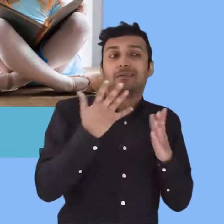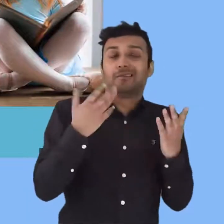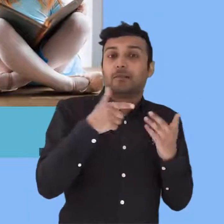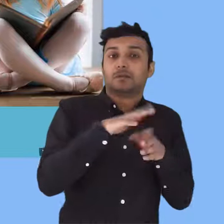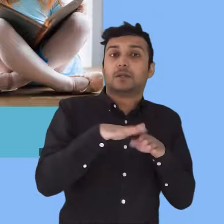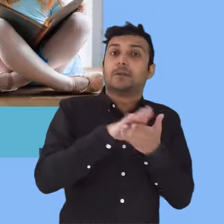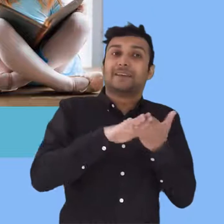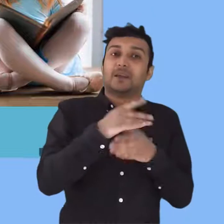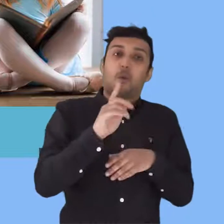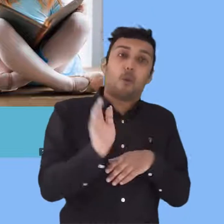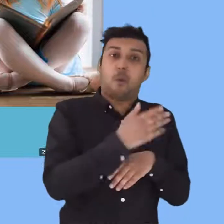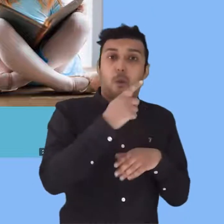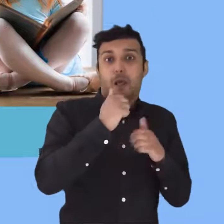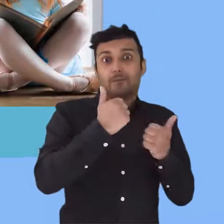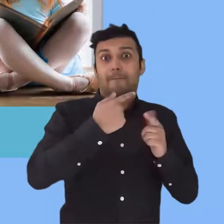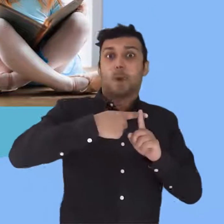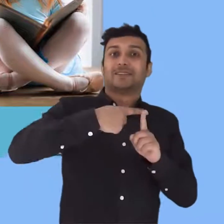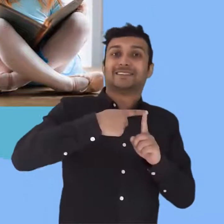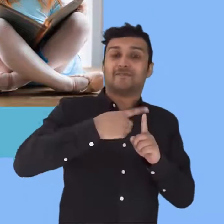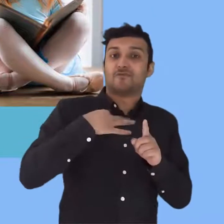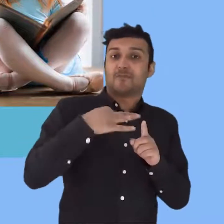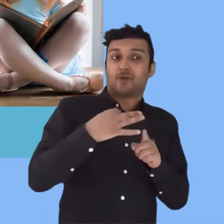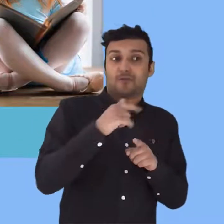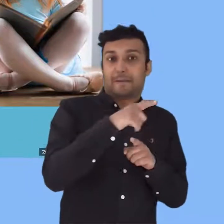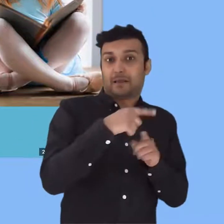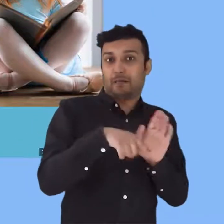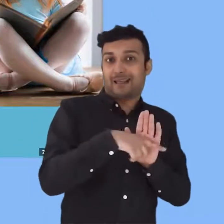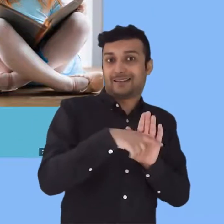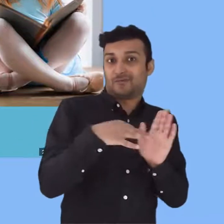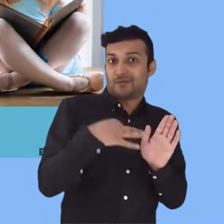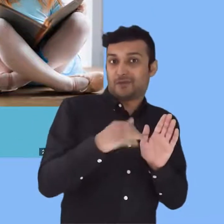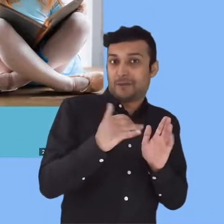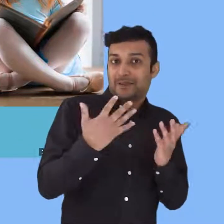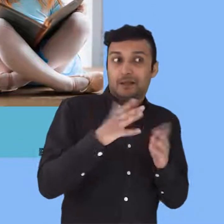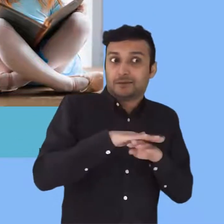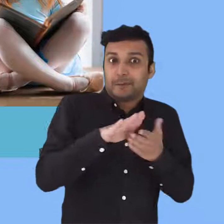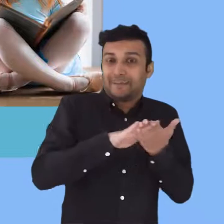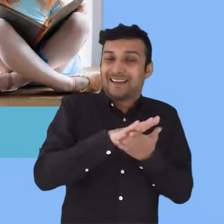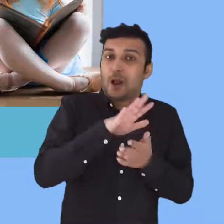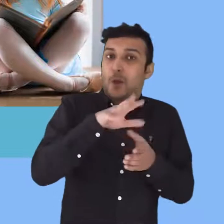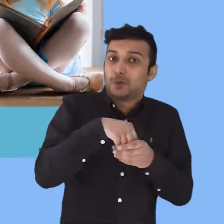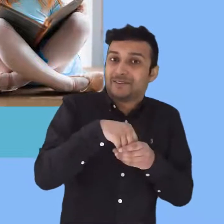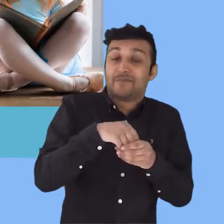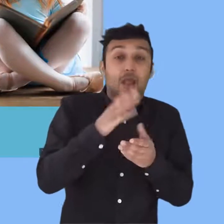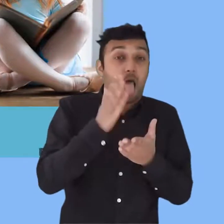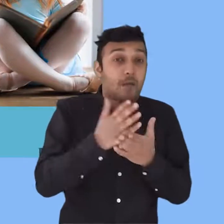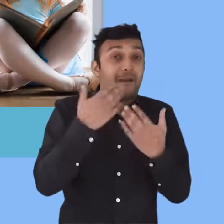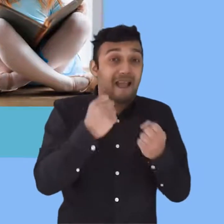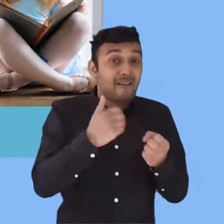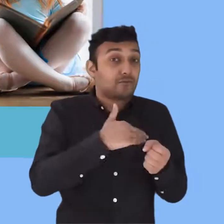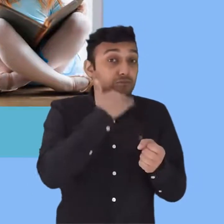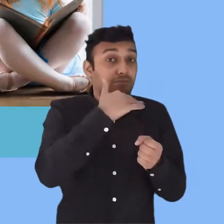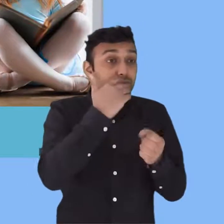they're positive representations or that they're inclusive. So there are many books out there which actually